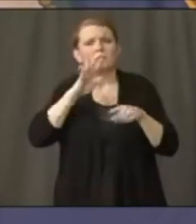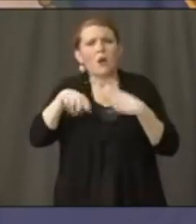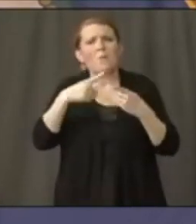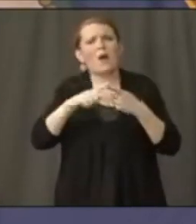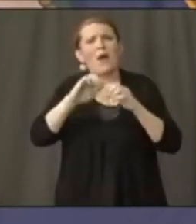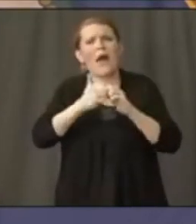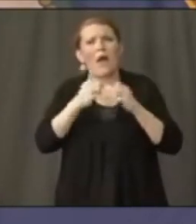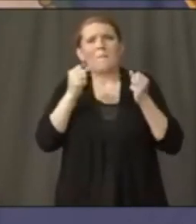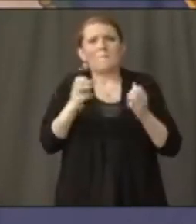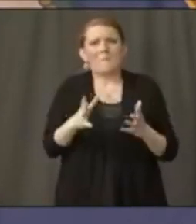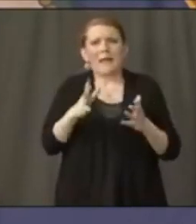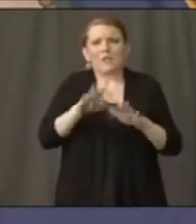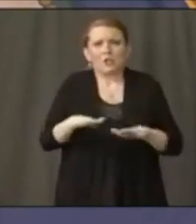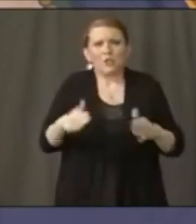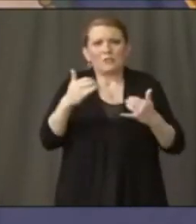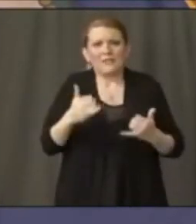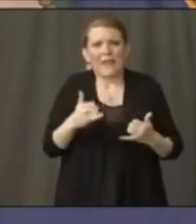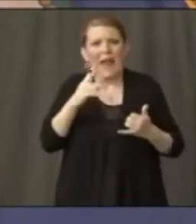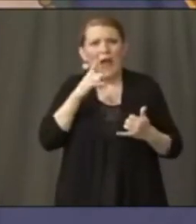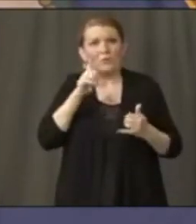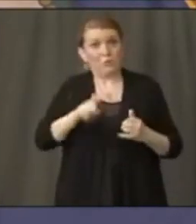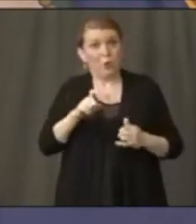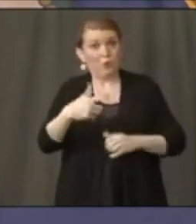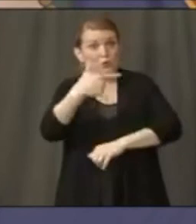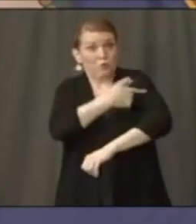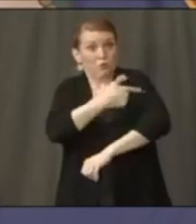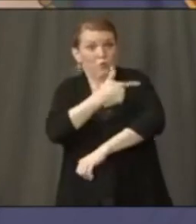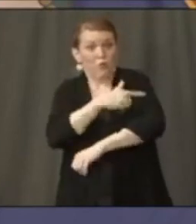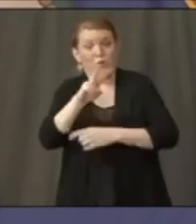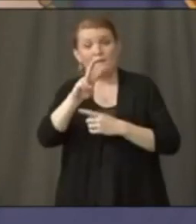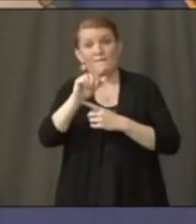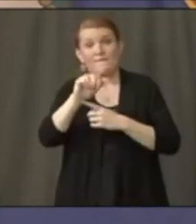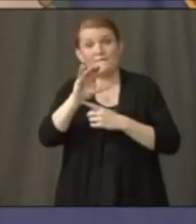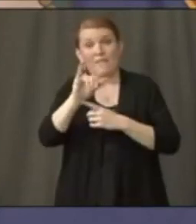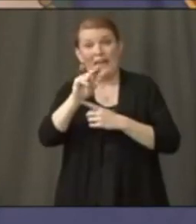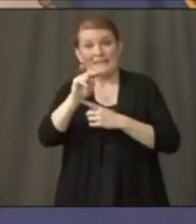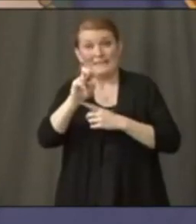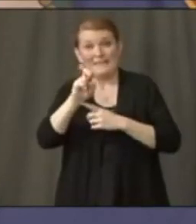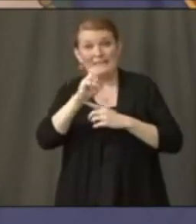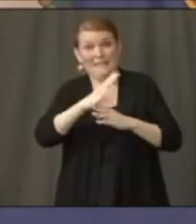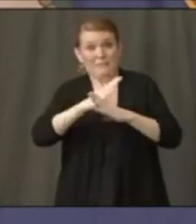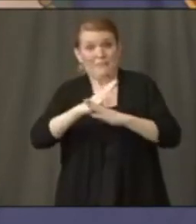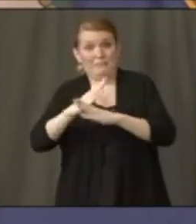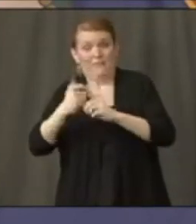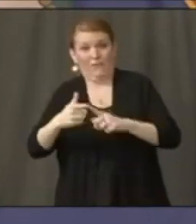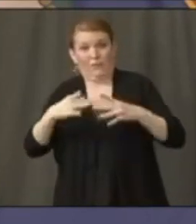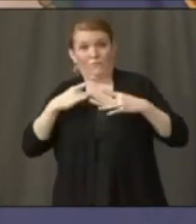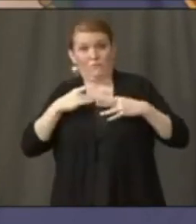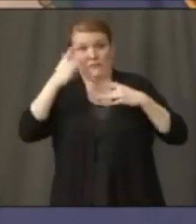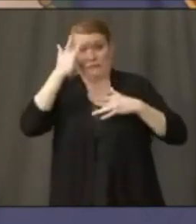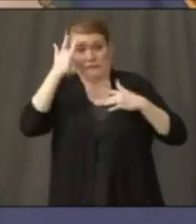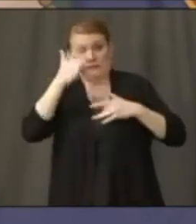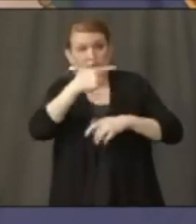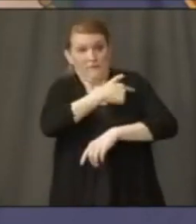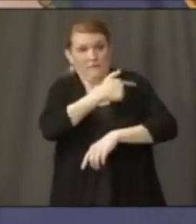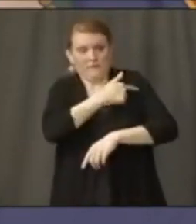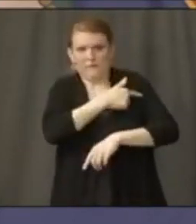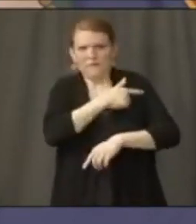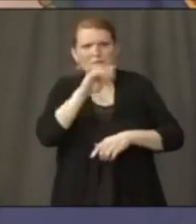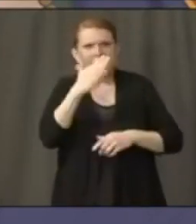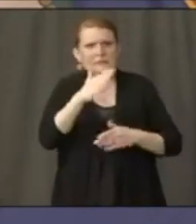only work if people take the vaccinations. Our hospitals are open. Go see your primary care physician. It's the right thing